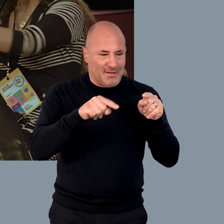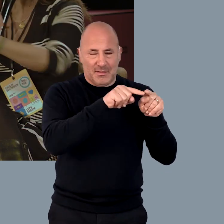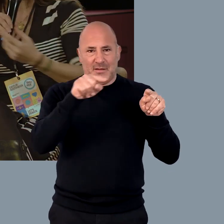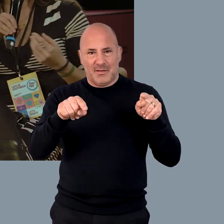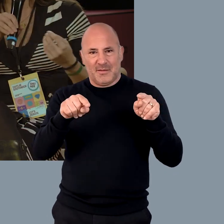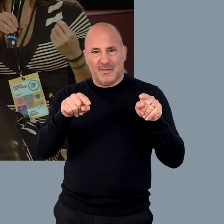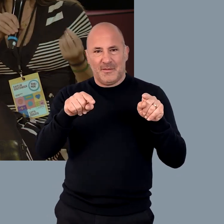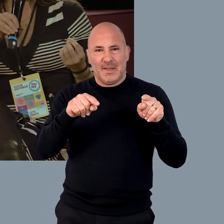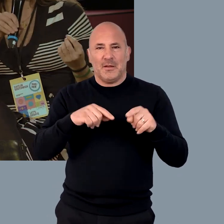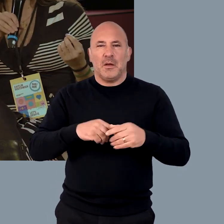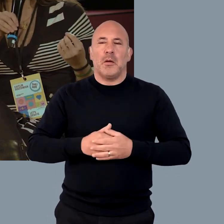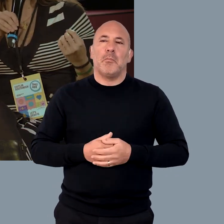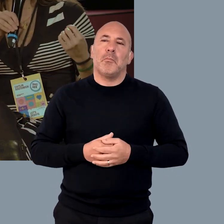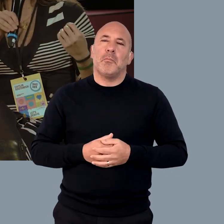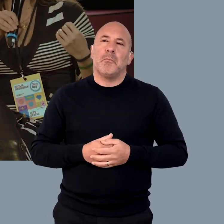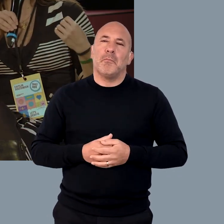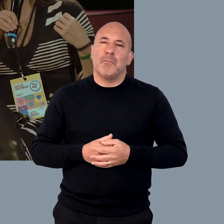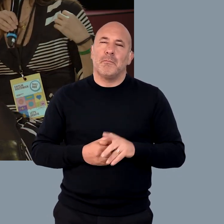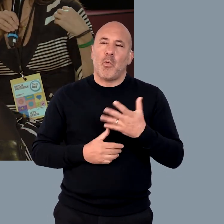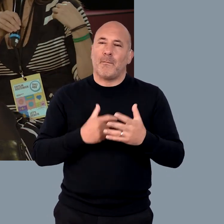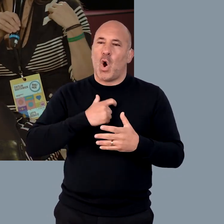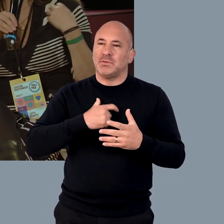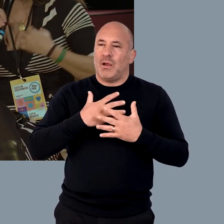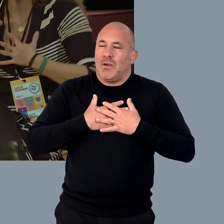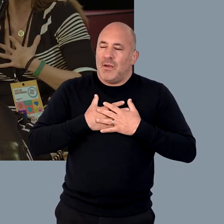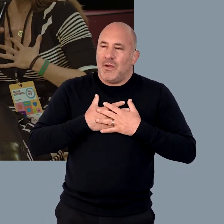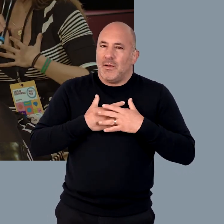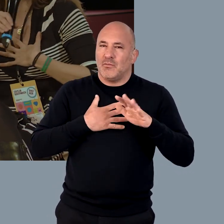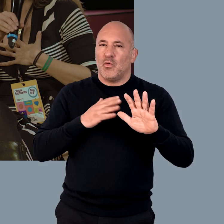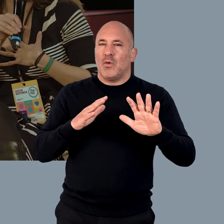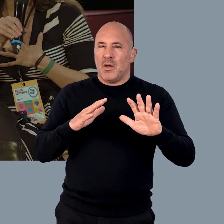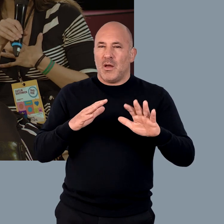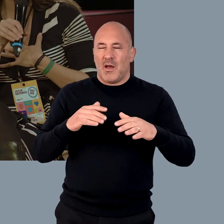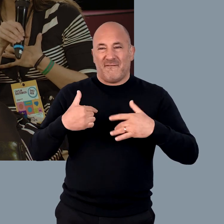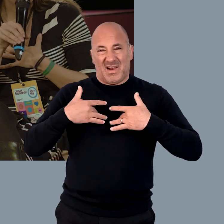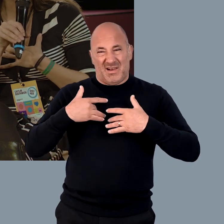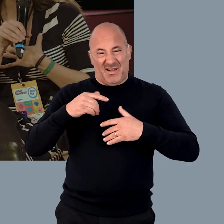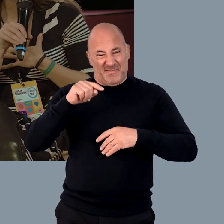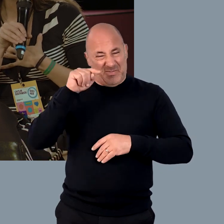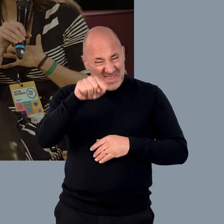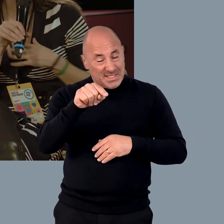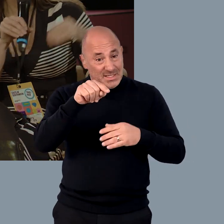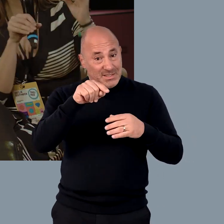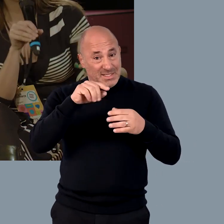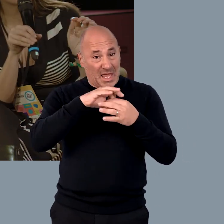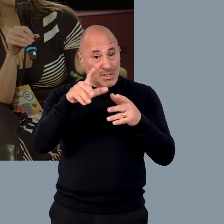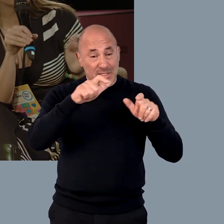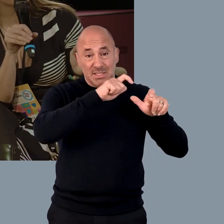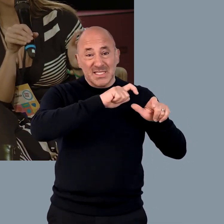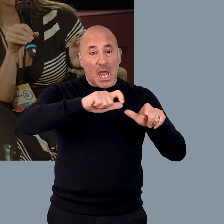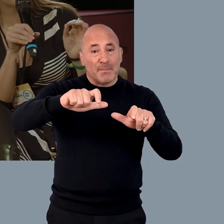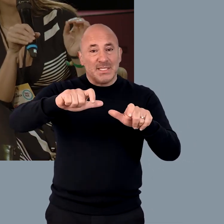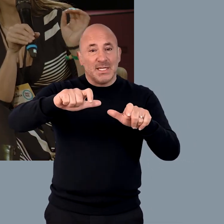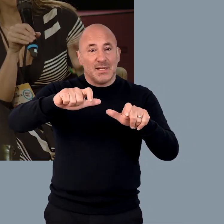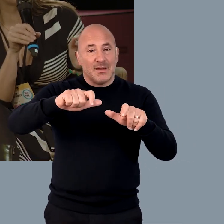financial. It was about the like personal reward you got for what you do. And I think that this